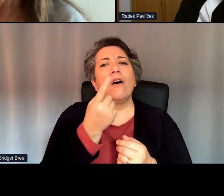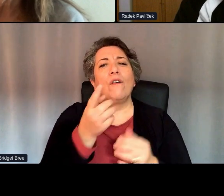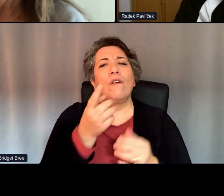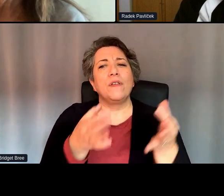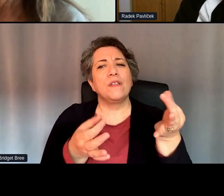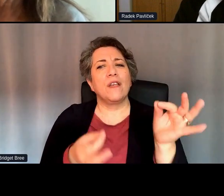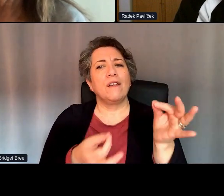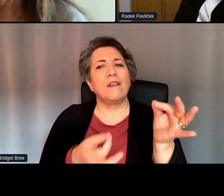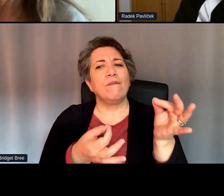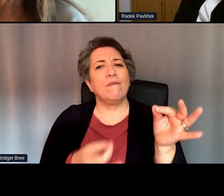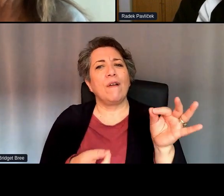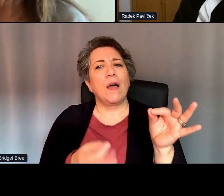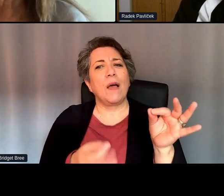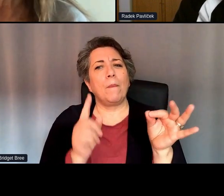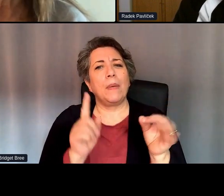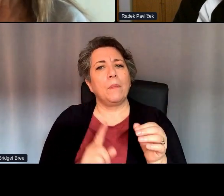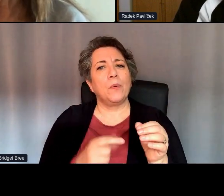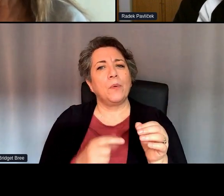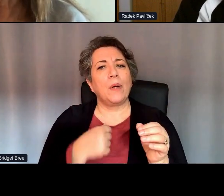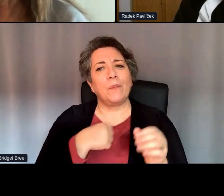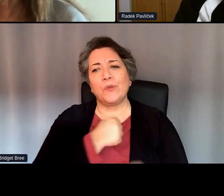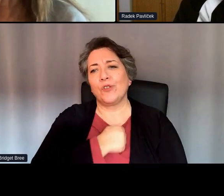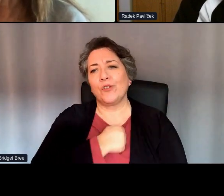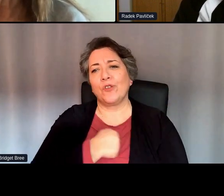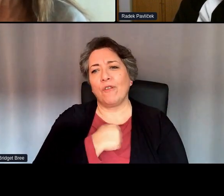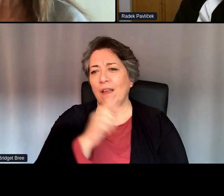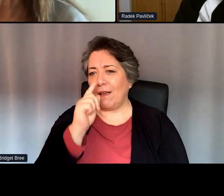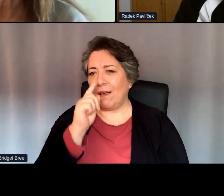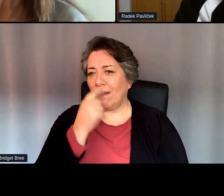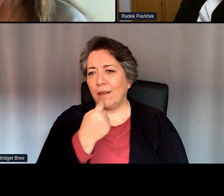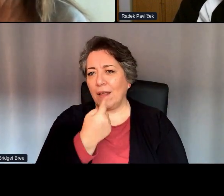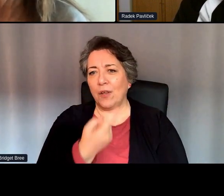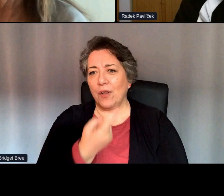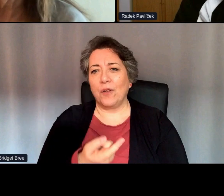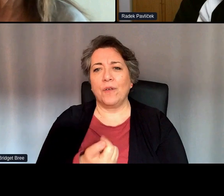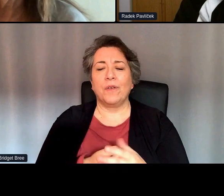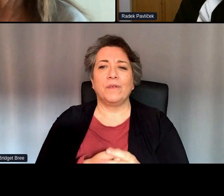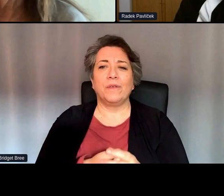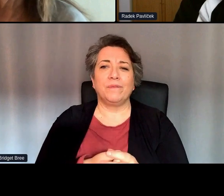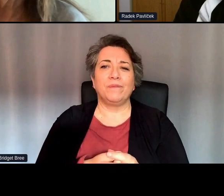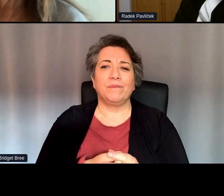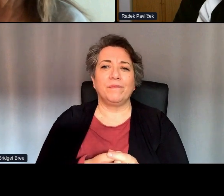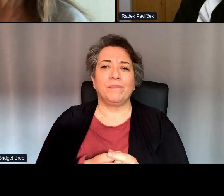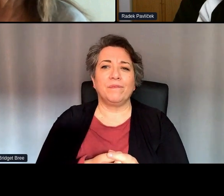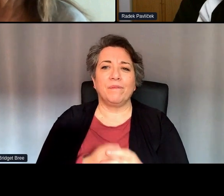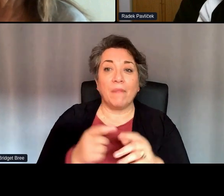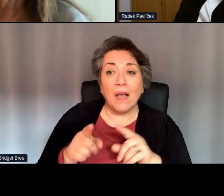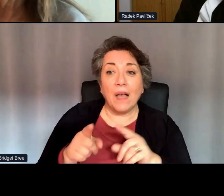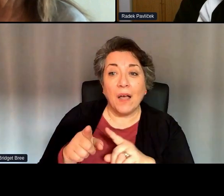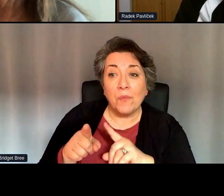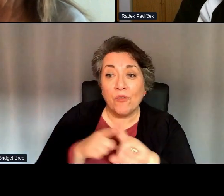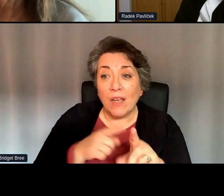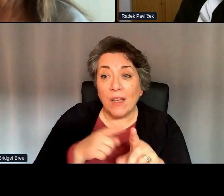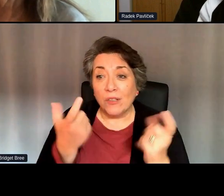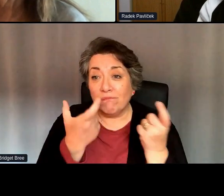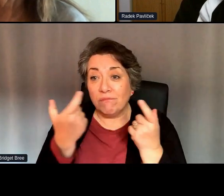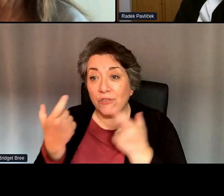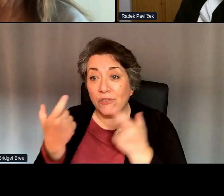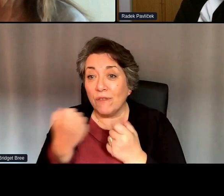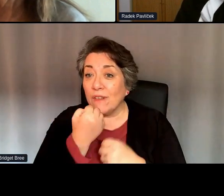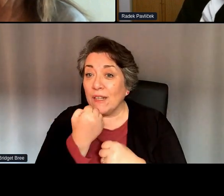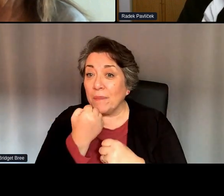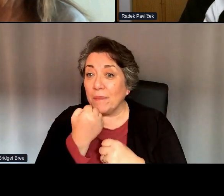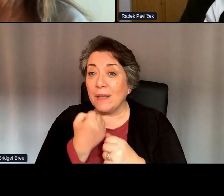certified people, I am sorry, but I can't find that. I'm trying right to now. get a hold of the number. I have the number